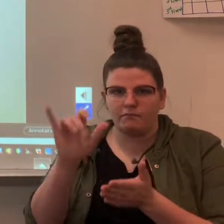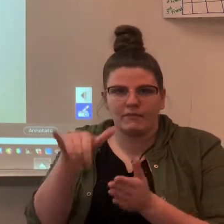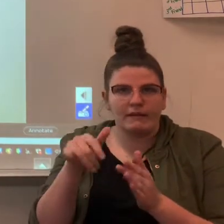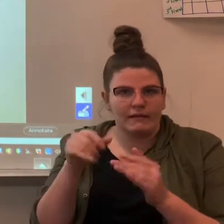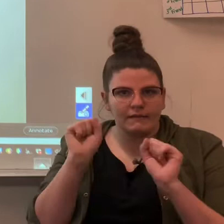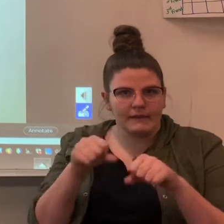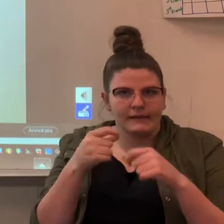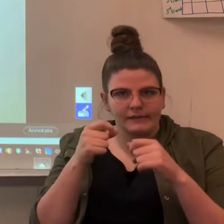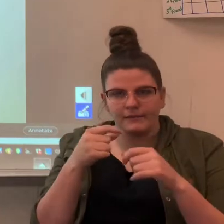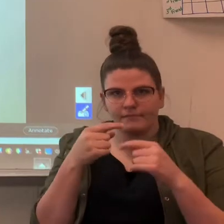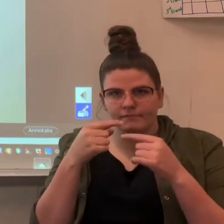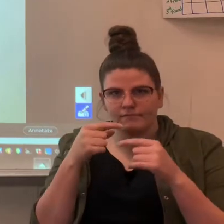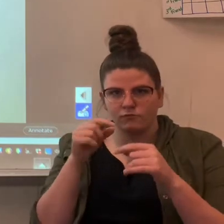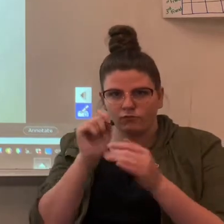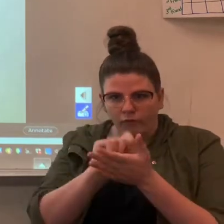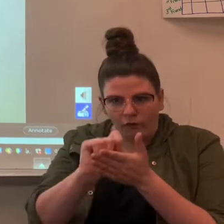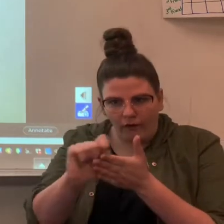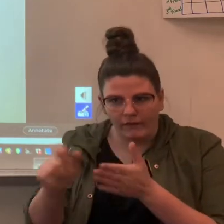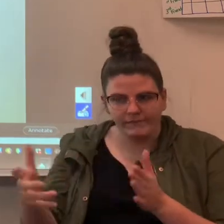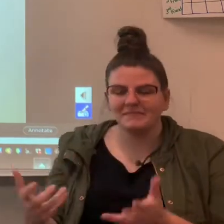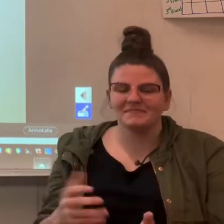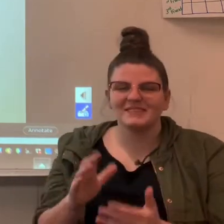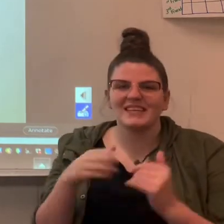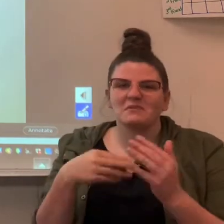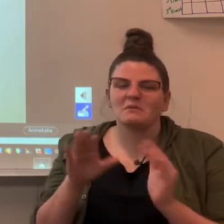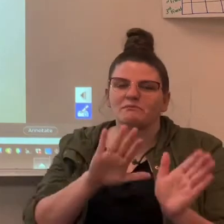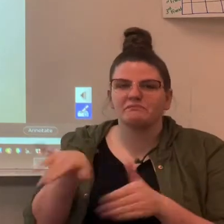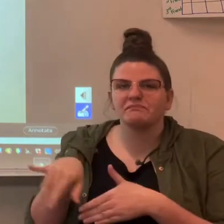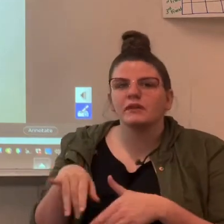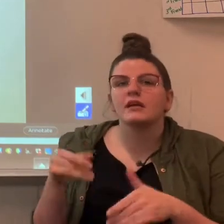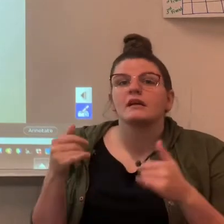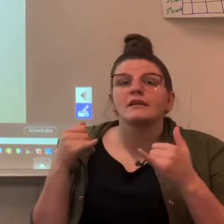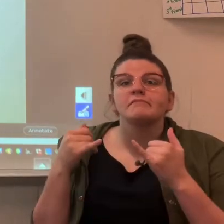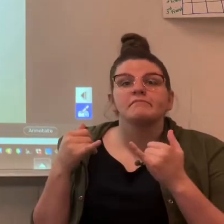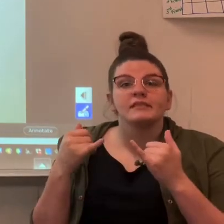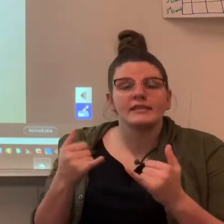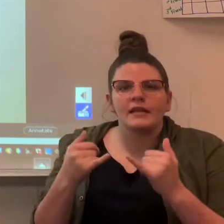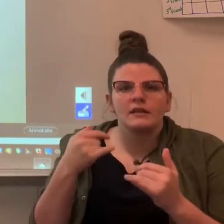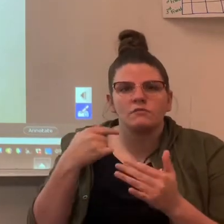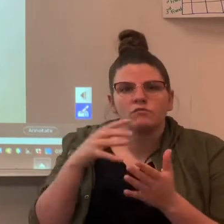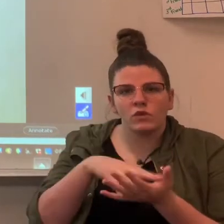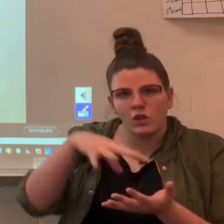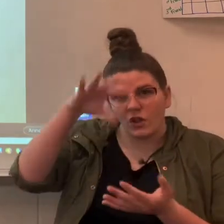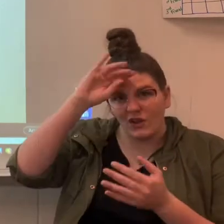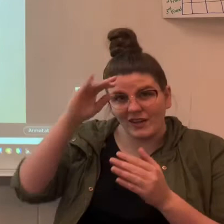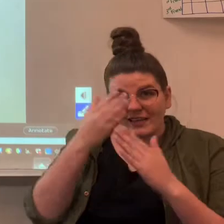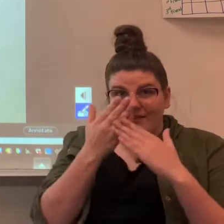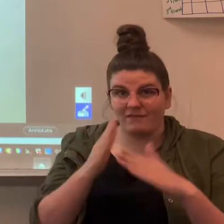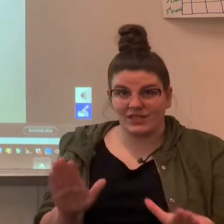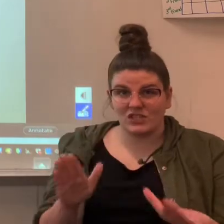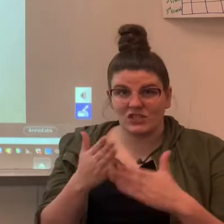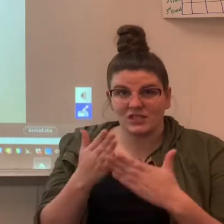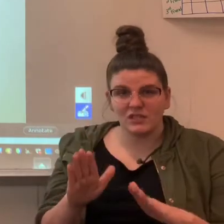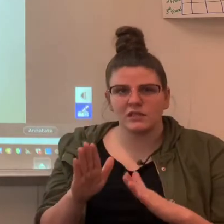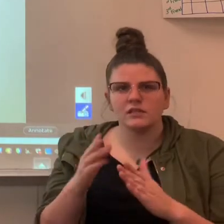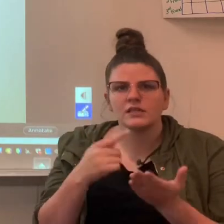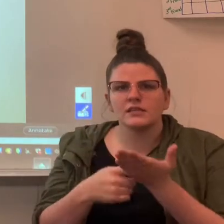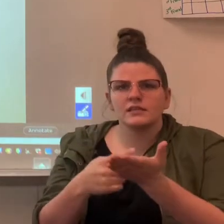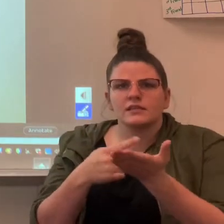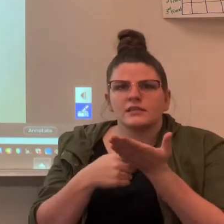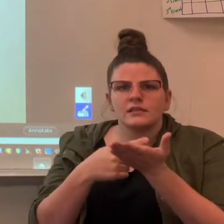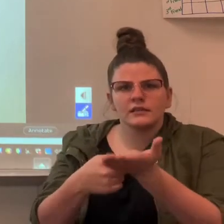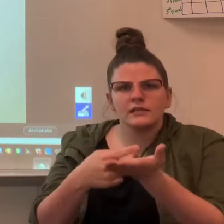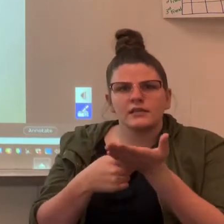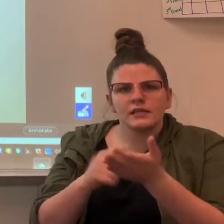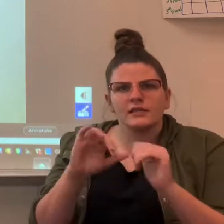okay. We're getting into division and talking about how a fraction is actually a